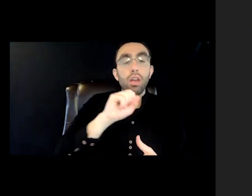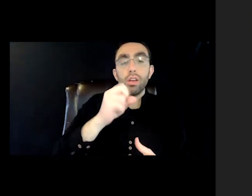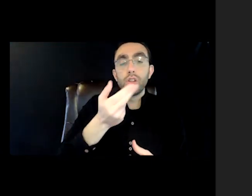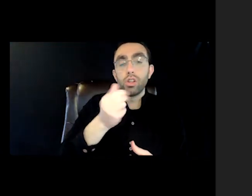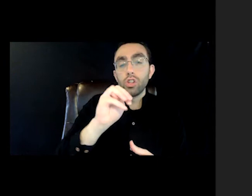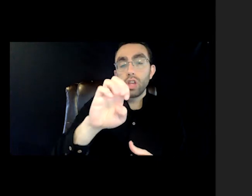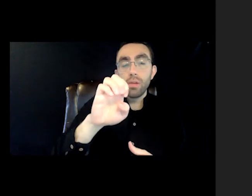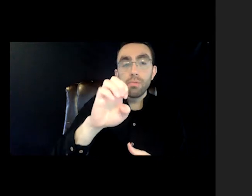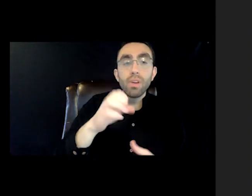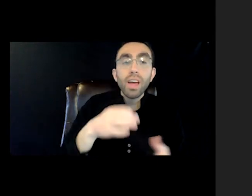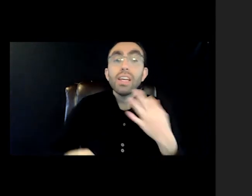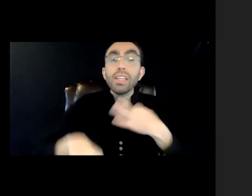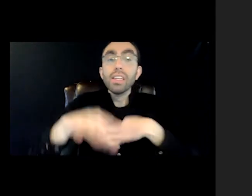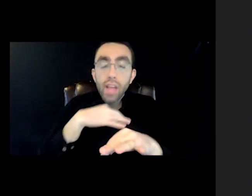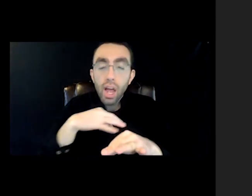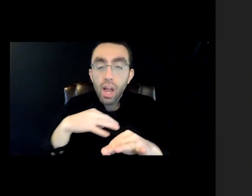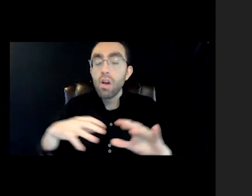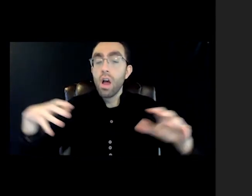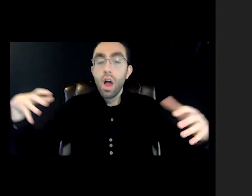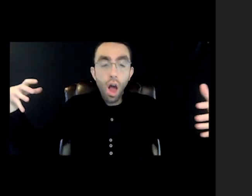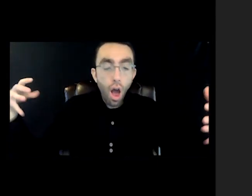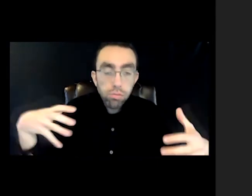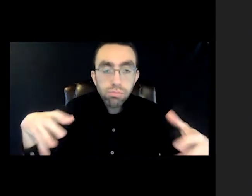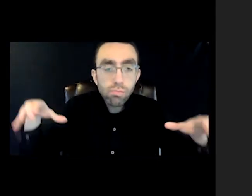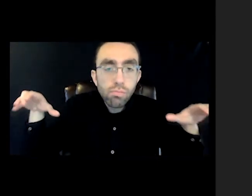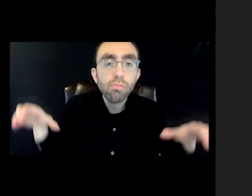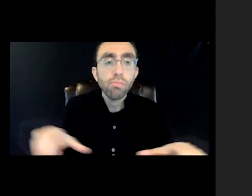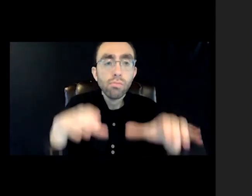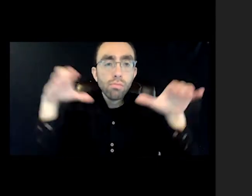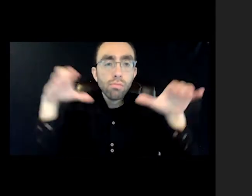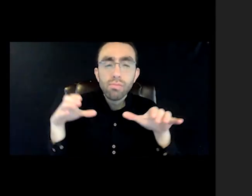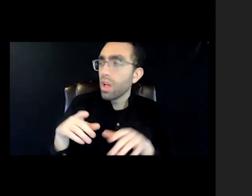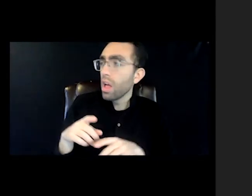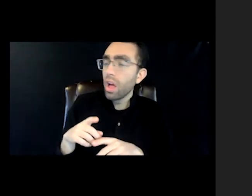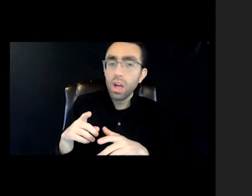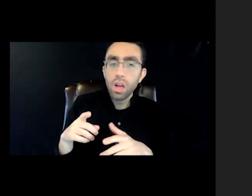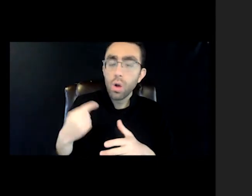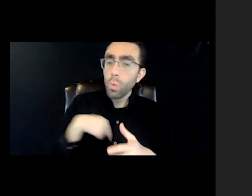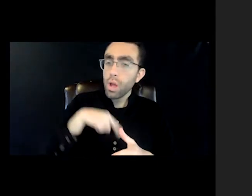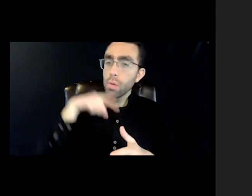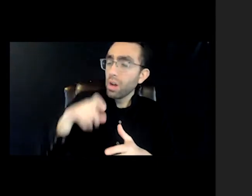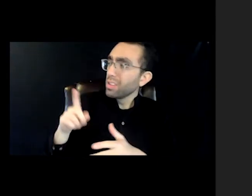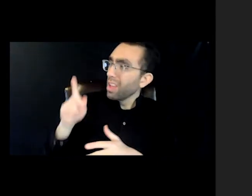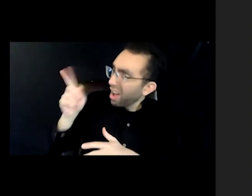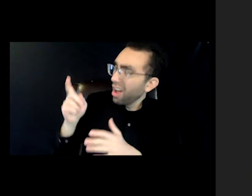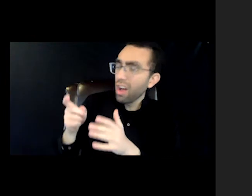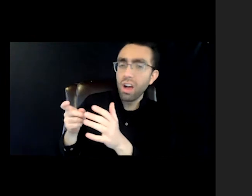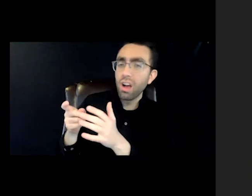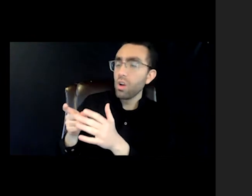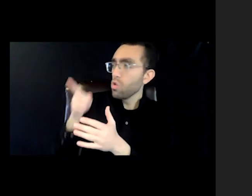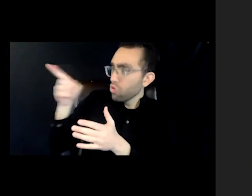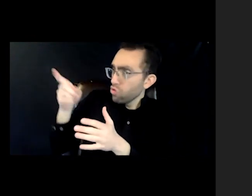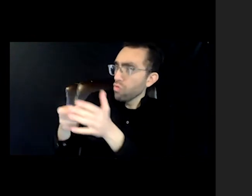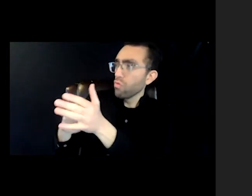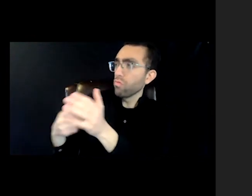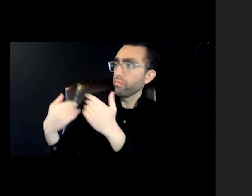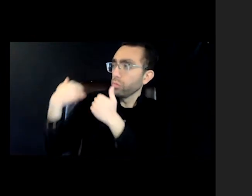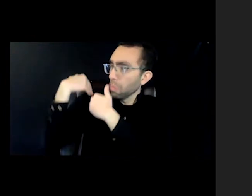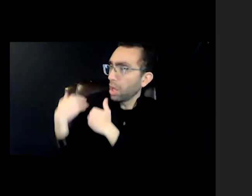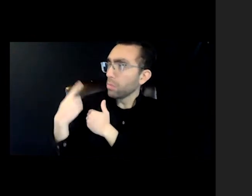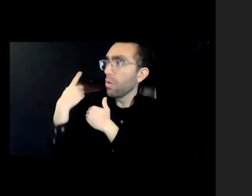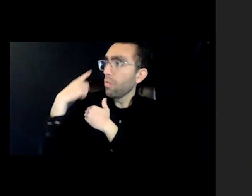collective action and demanding that the folks who are actually culpable for this disaster and actually design the systems that